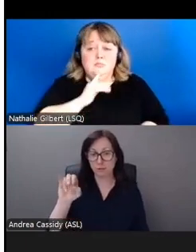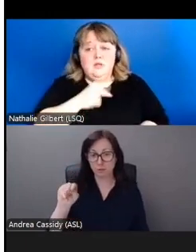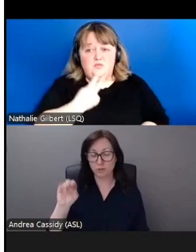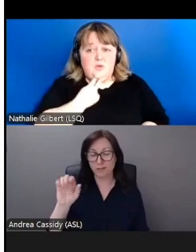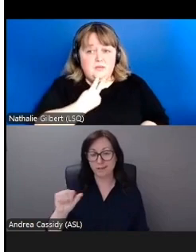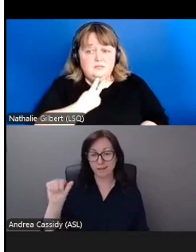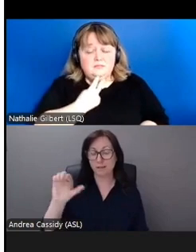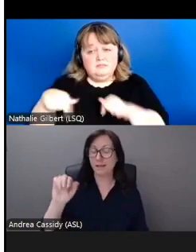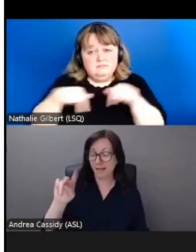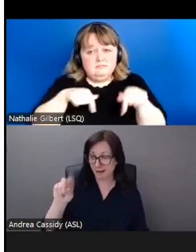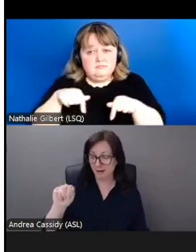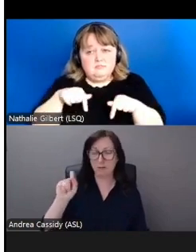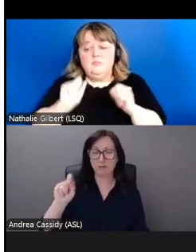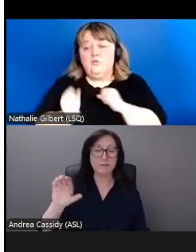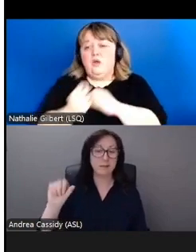forum@inclusioncanada.ca.